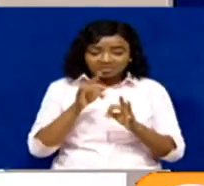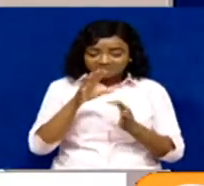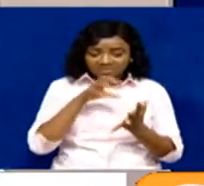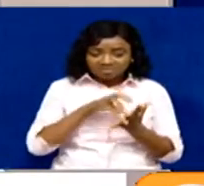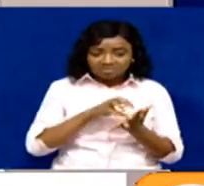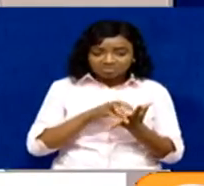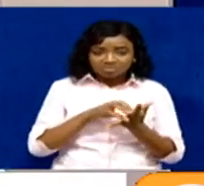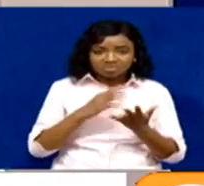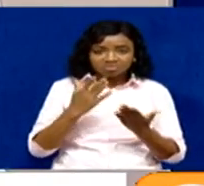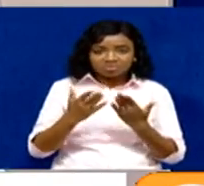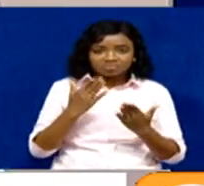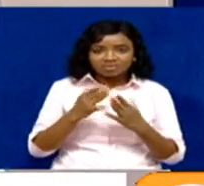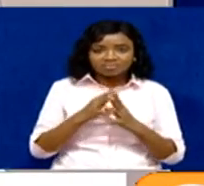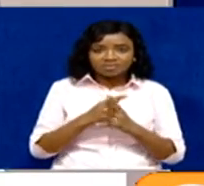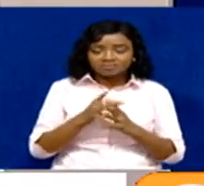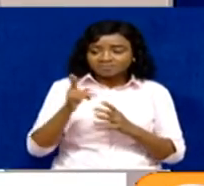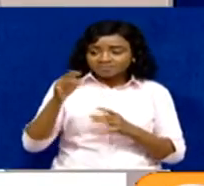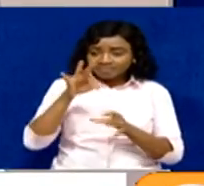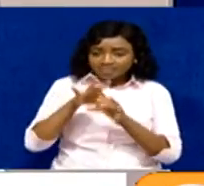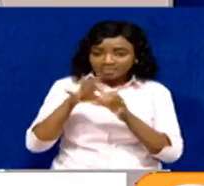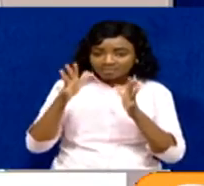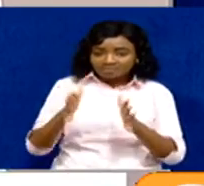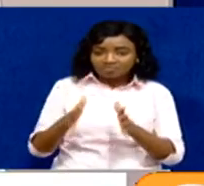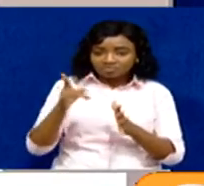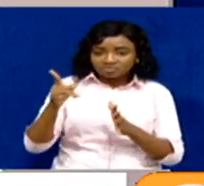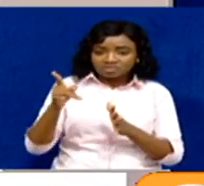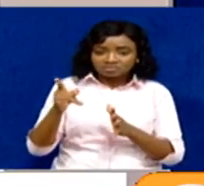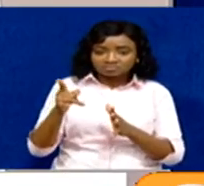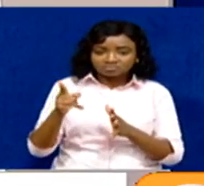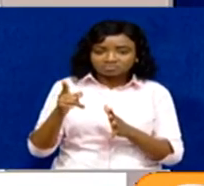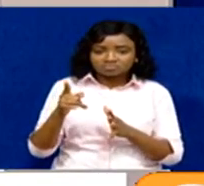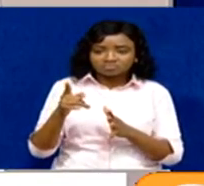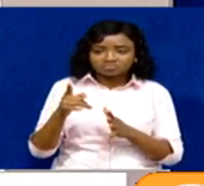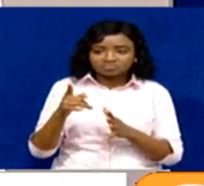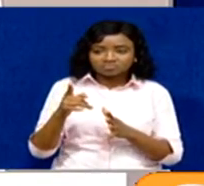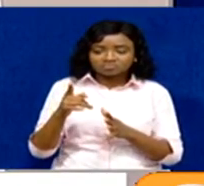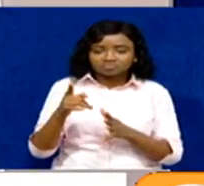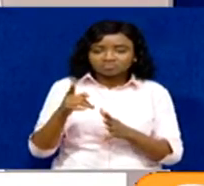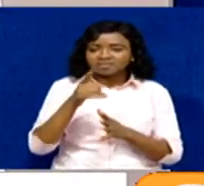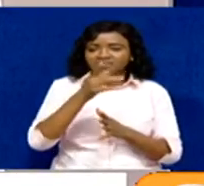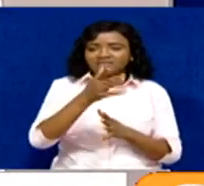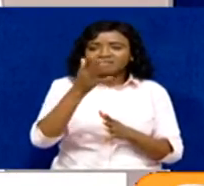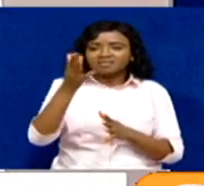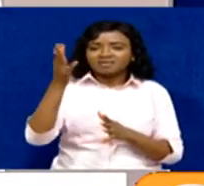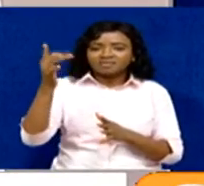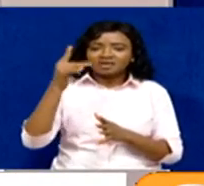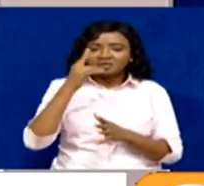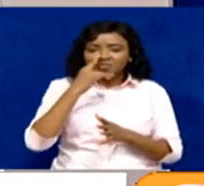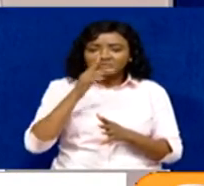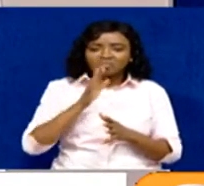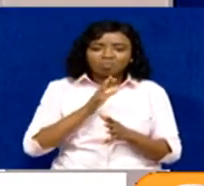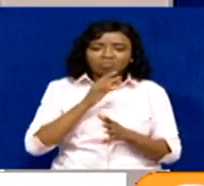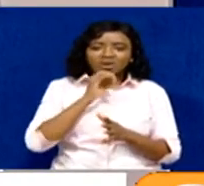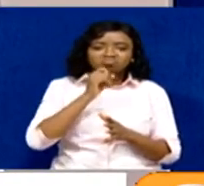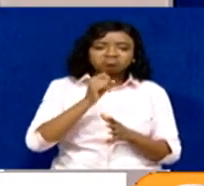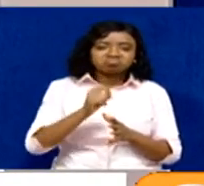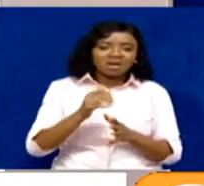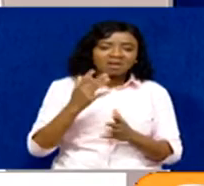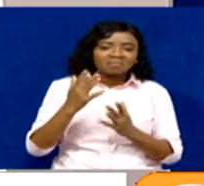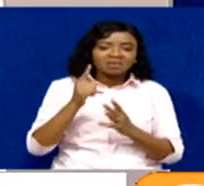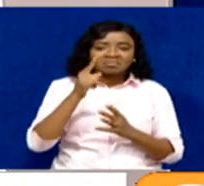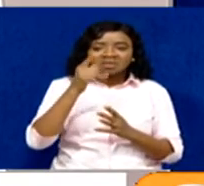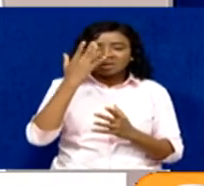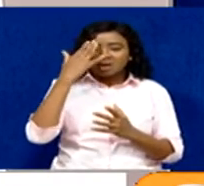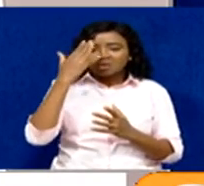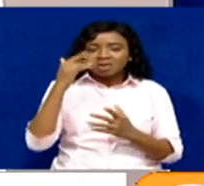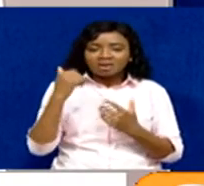you know, the voter who is very much at home, the old lady who, you know, maybe is not exposed